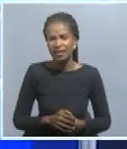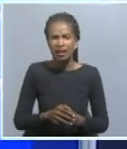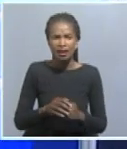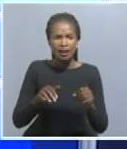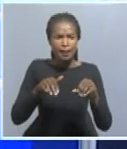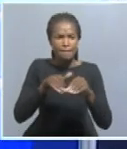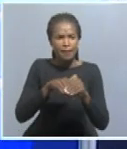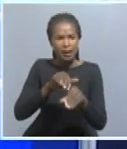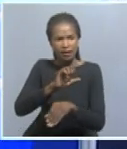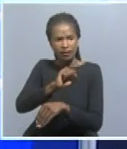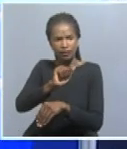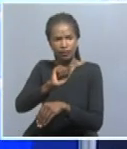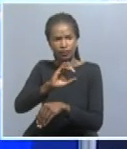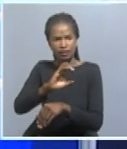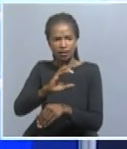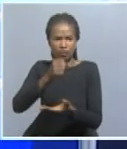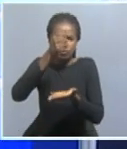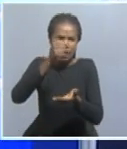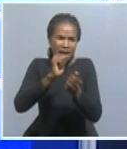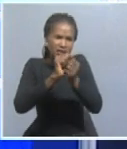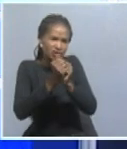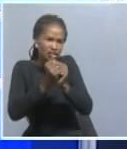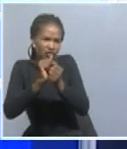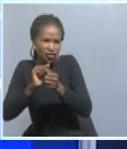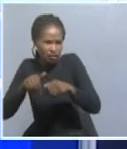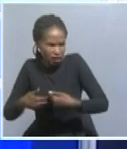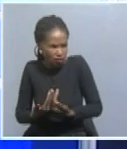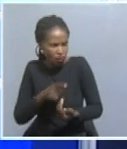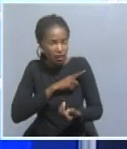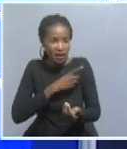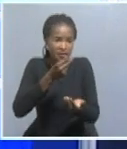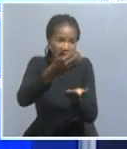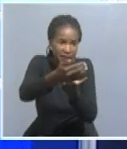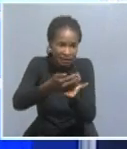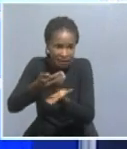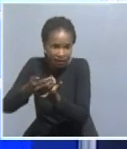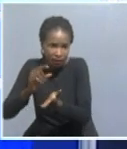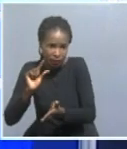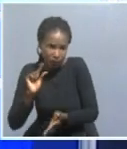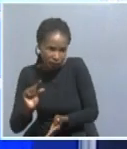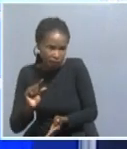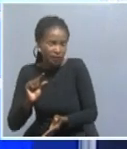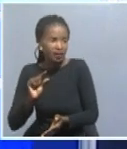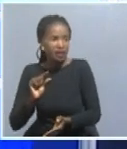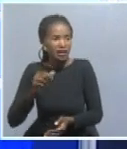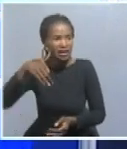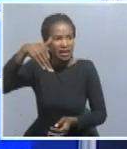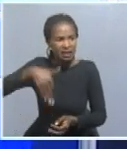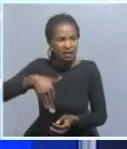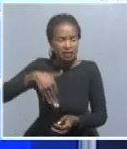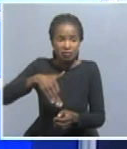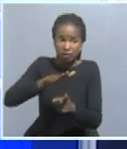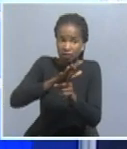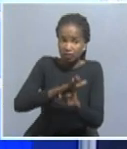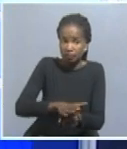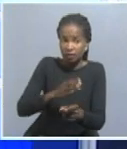states restructuring their budgets in view of this substantially reduced income, especially Namibia, in this case, that heavily depends